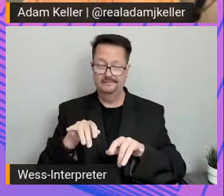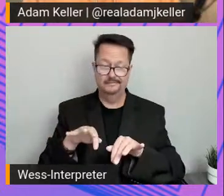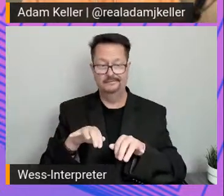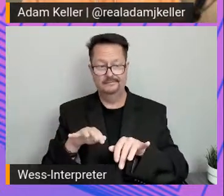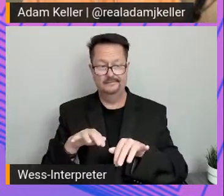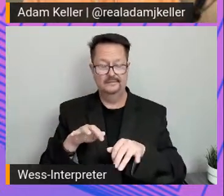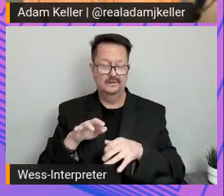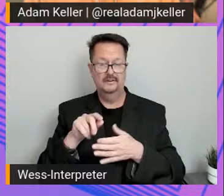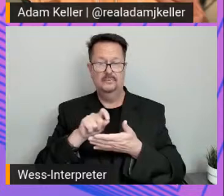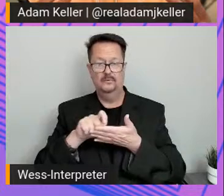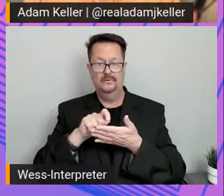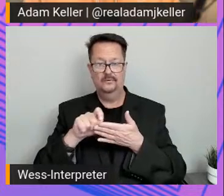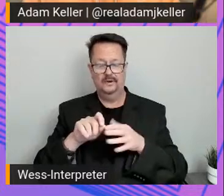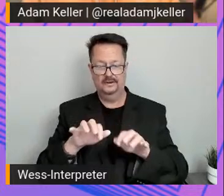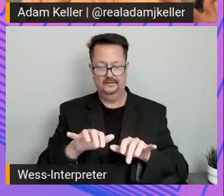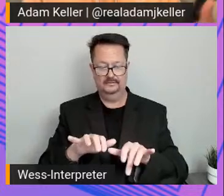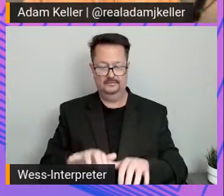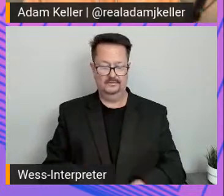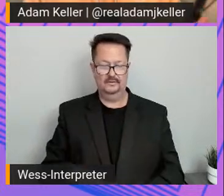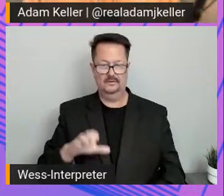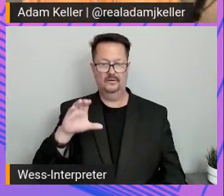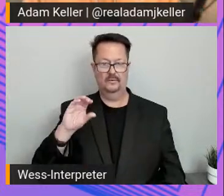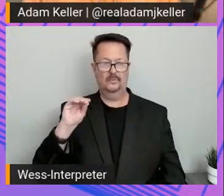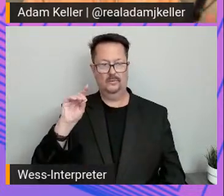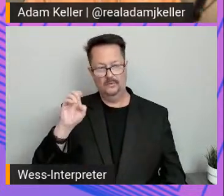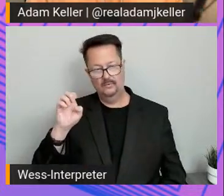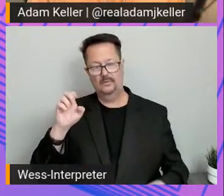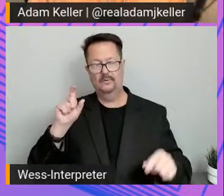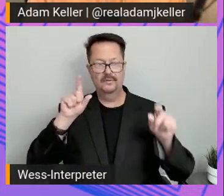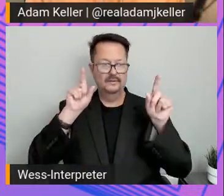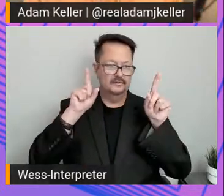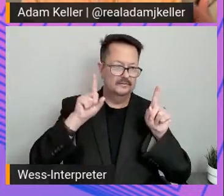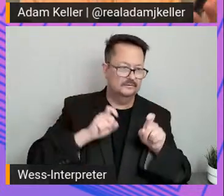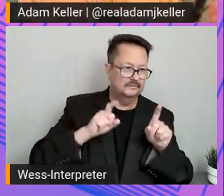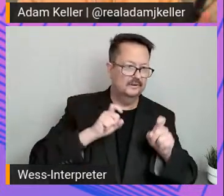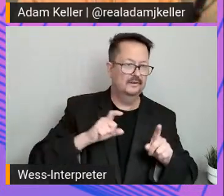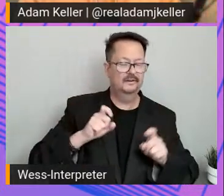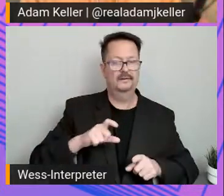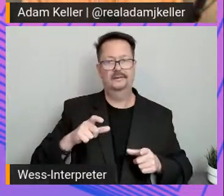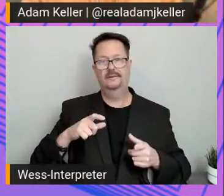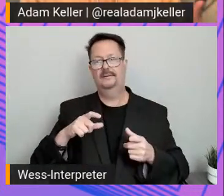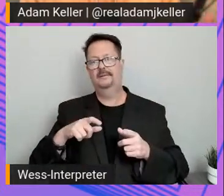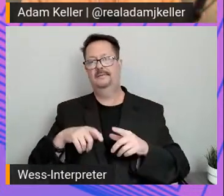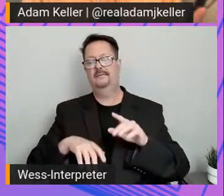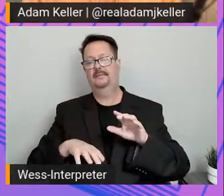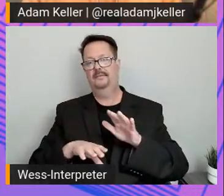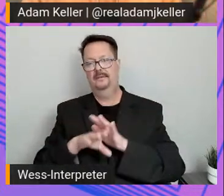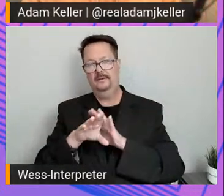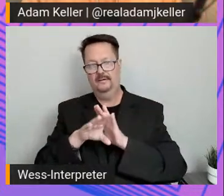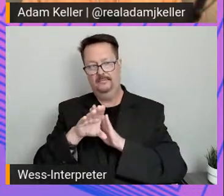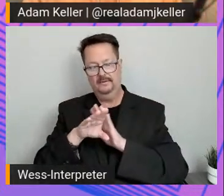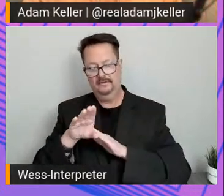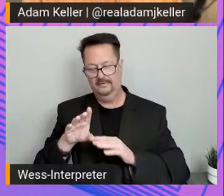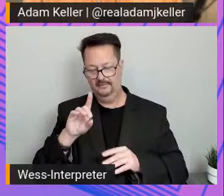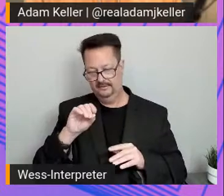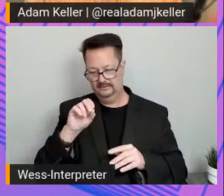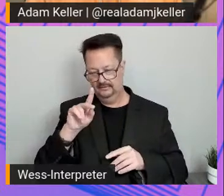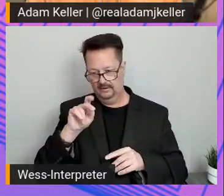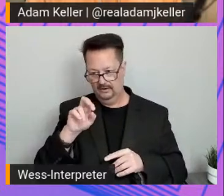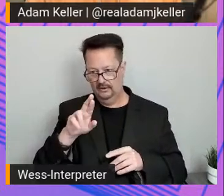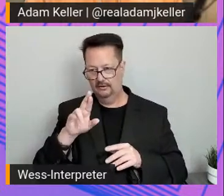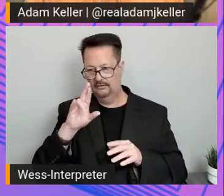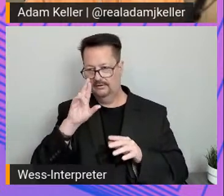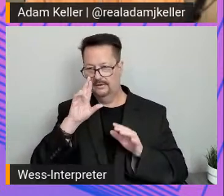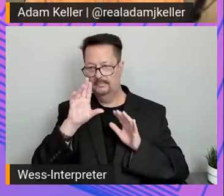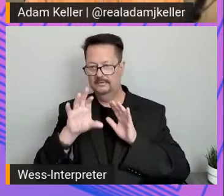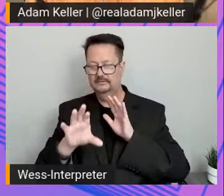workstation, and they're testing, iterating locally. They may build a Docker image, and everything's working really great. But you're going to get to a